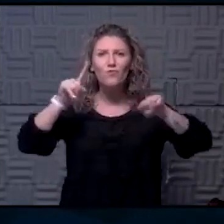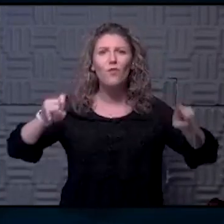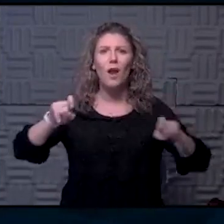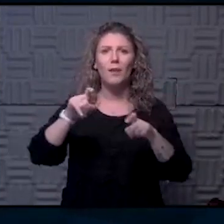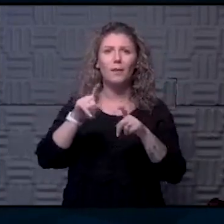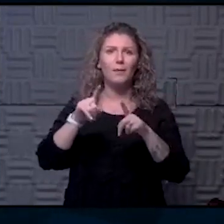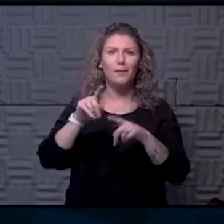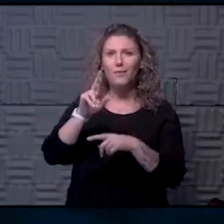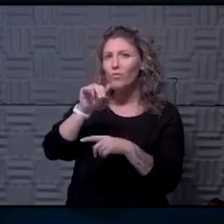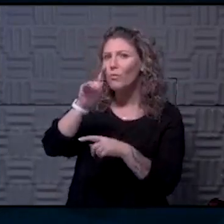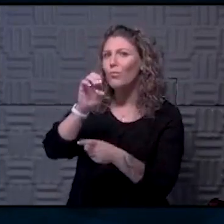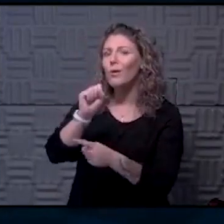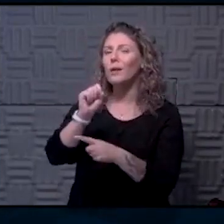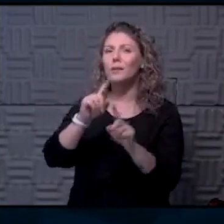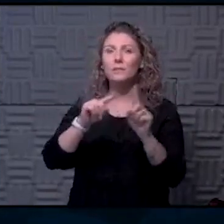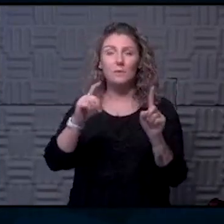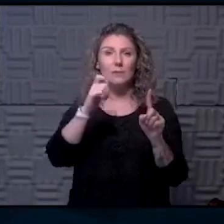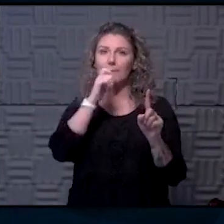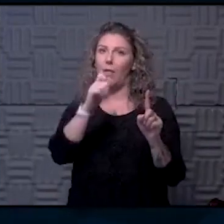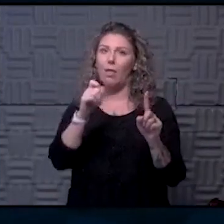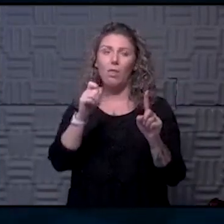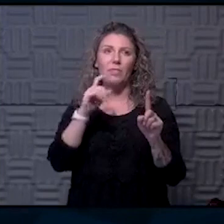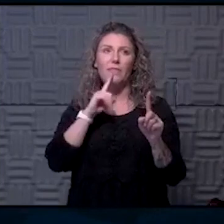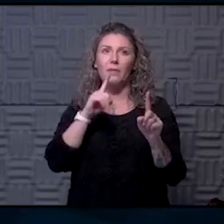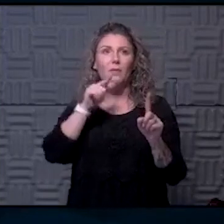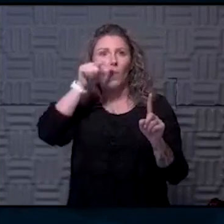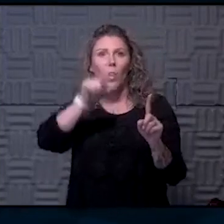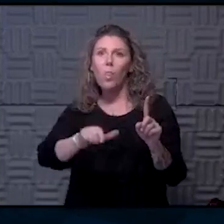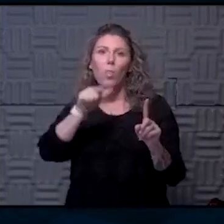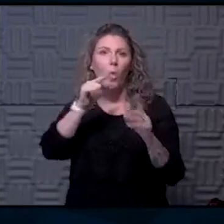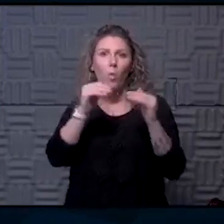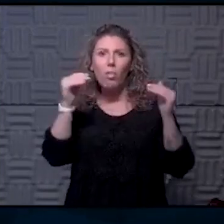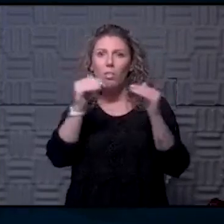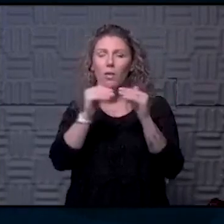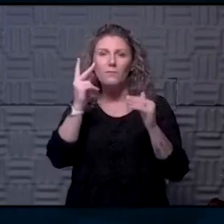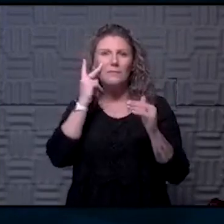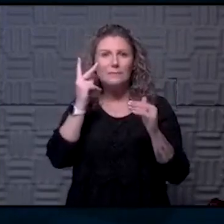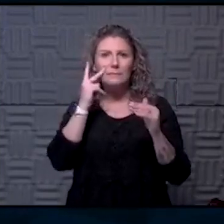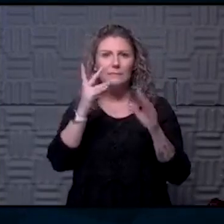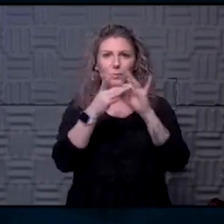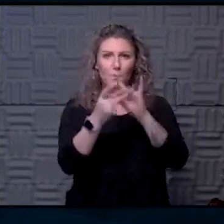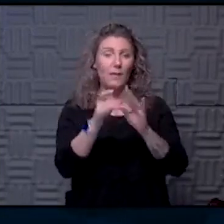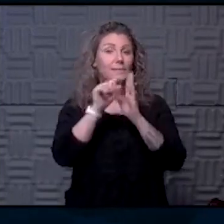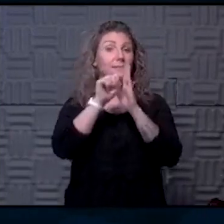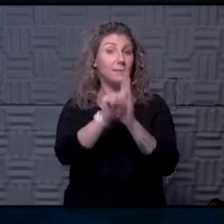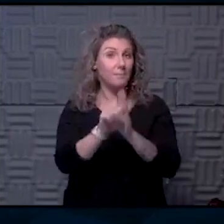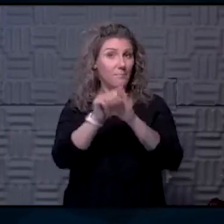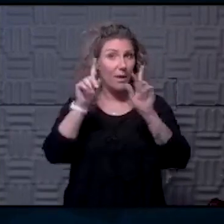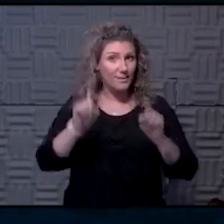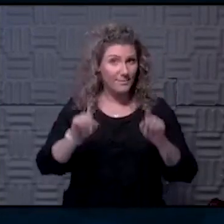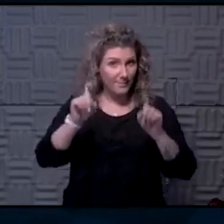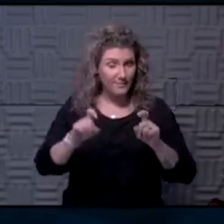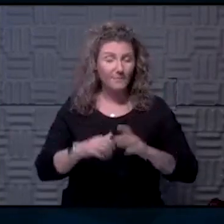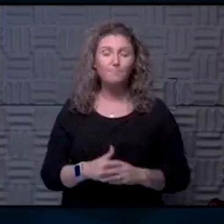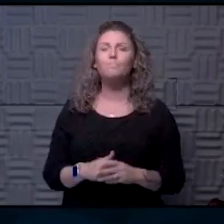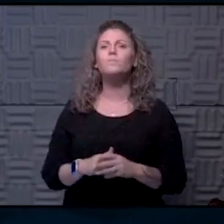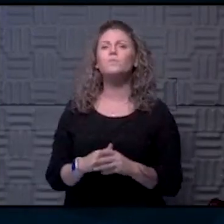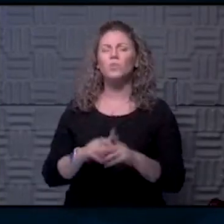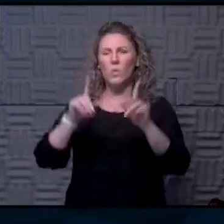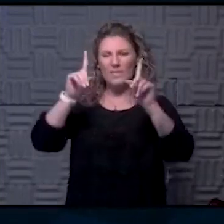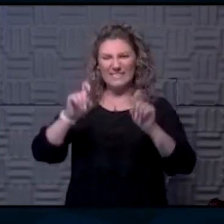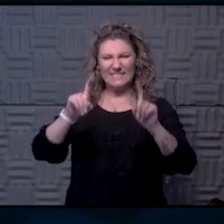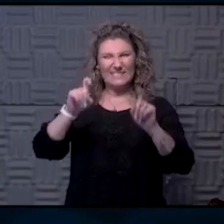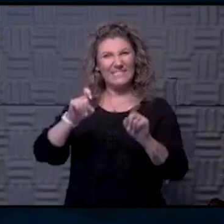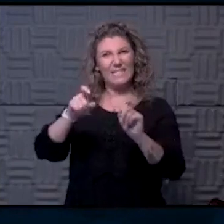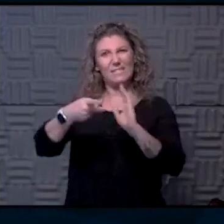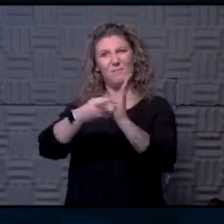not at the level, the low level of disease that we see with symptomatic testing. And so when we talk about the testing not